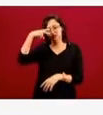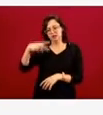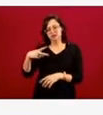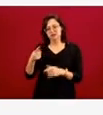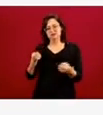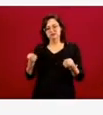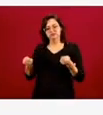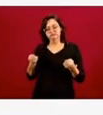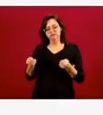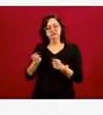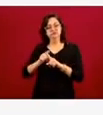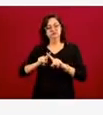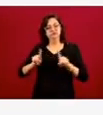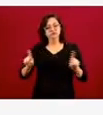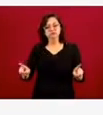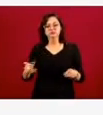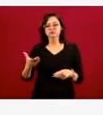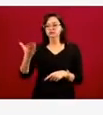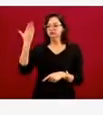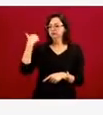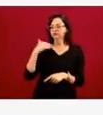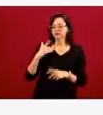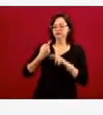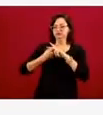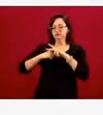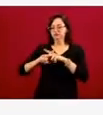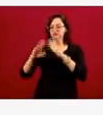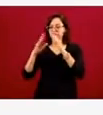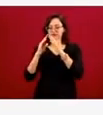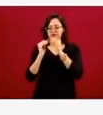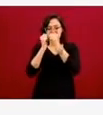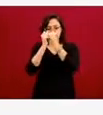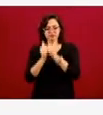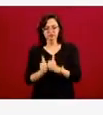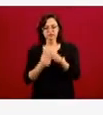fastest increase in the transmission rate in the world.